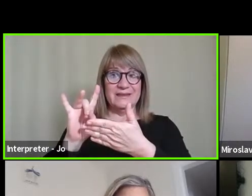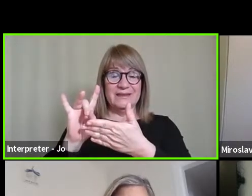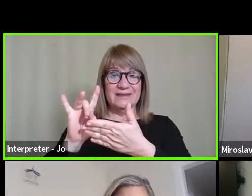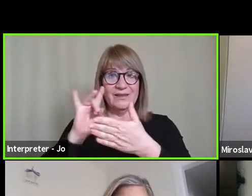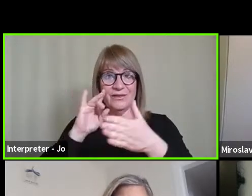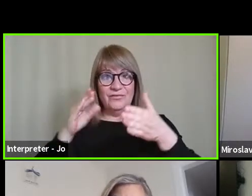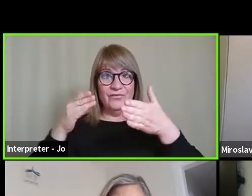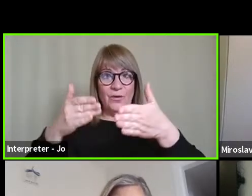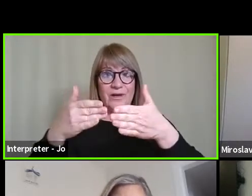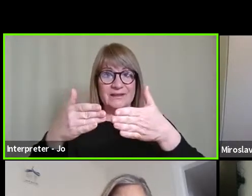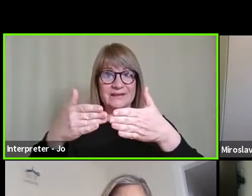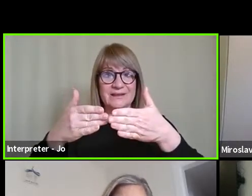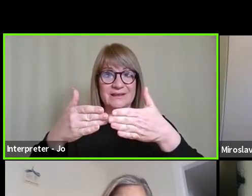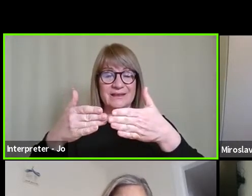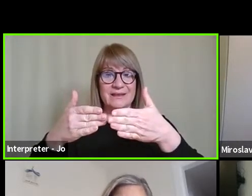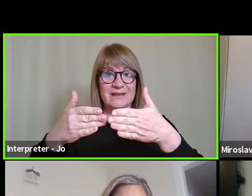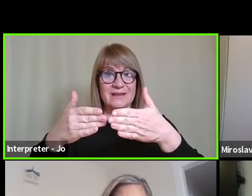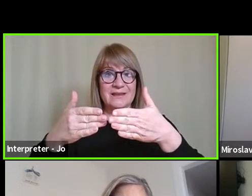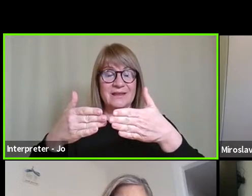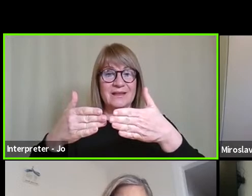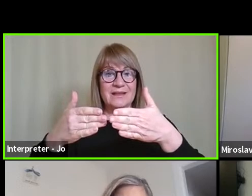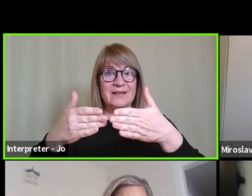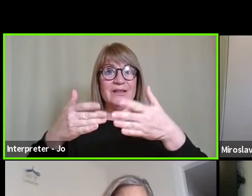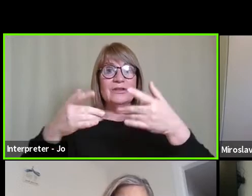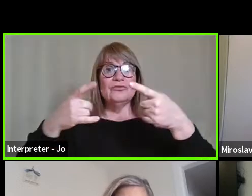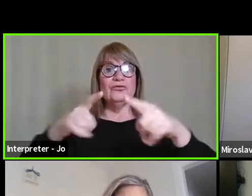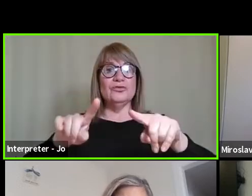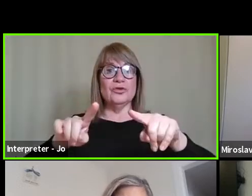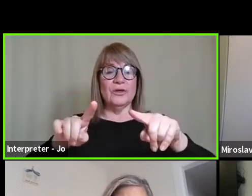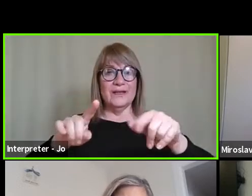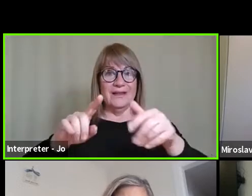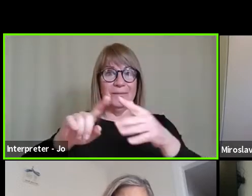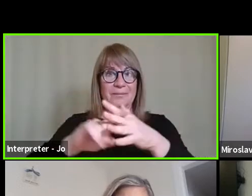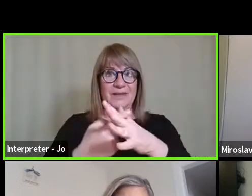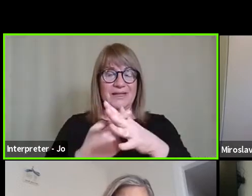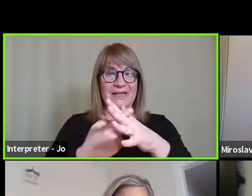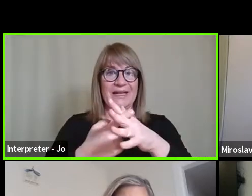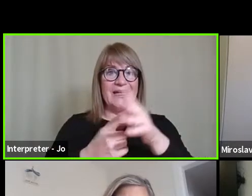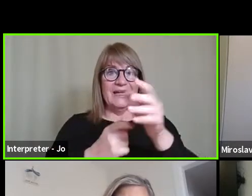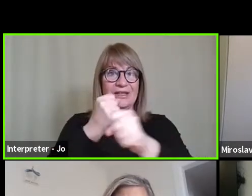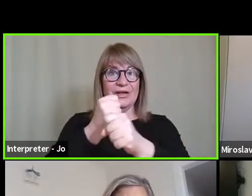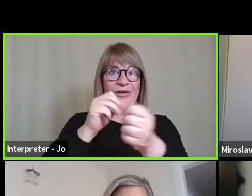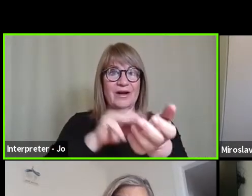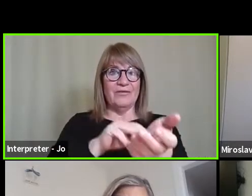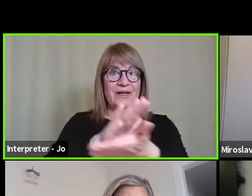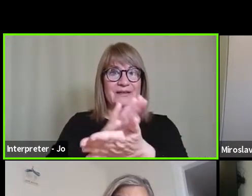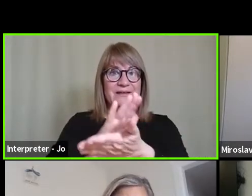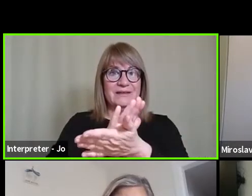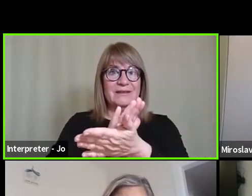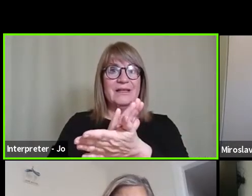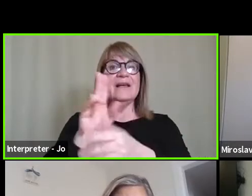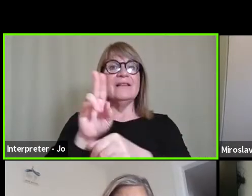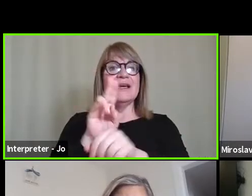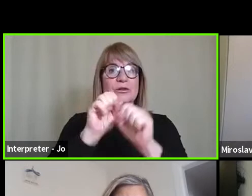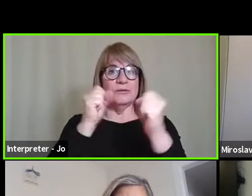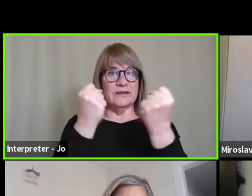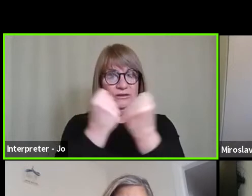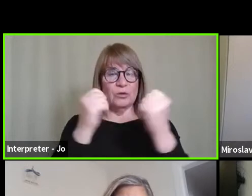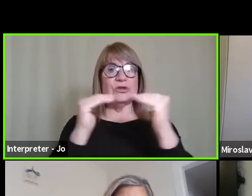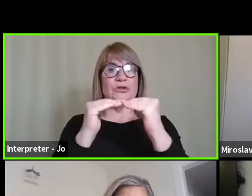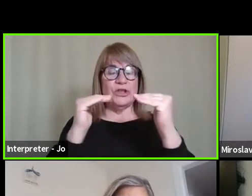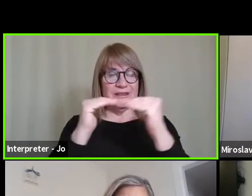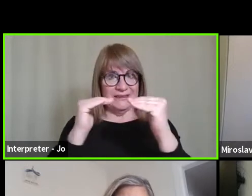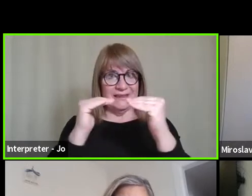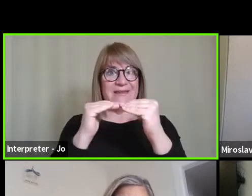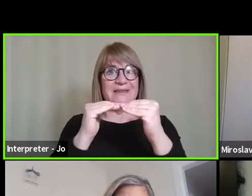foundational uh year of medical school that uh uses a social justice lens and so that's really become kind of a laboratory for